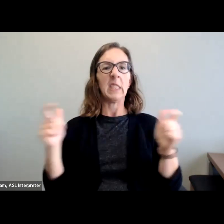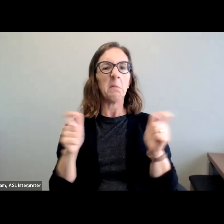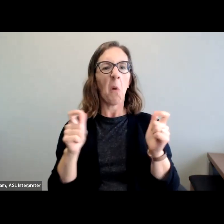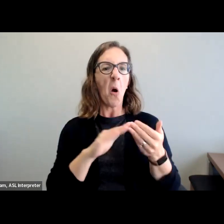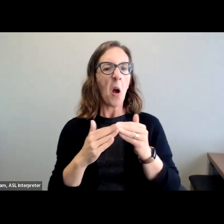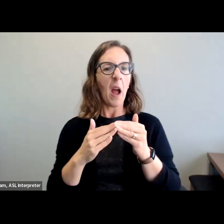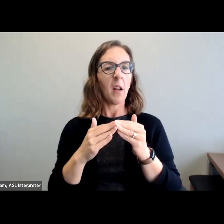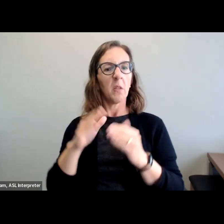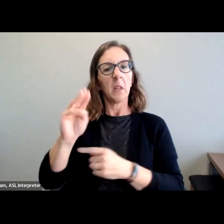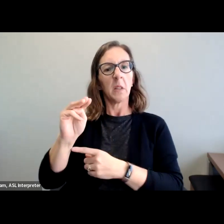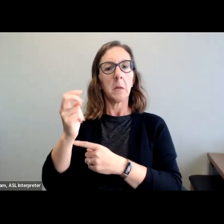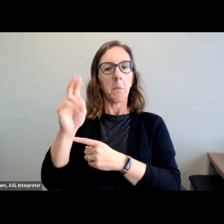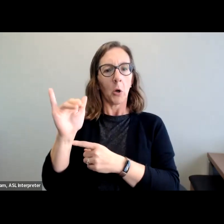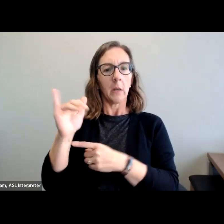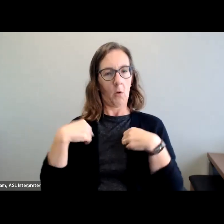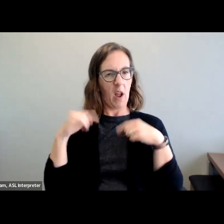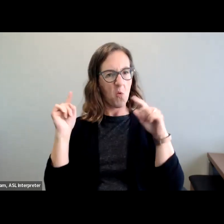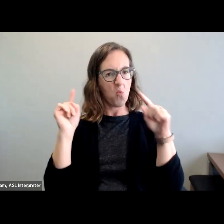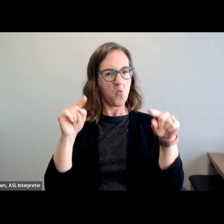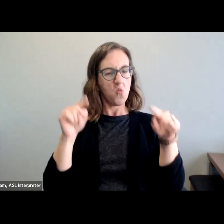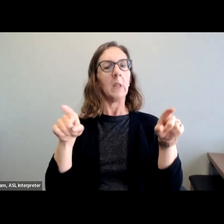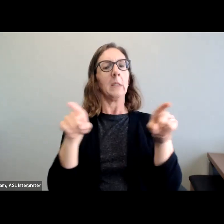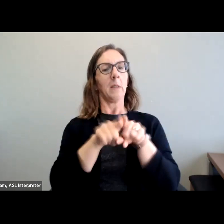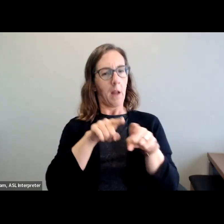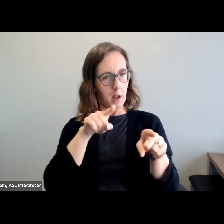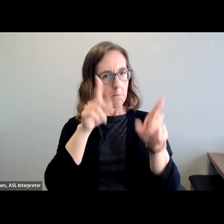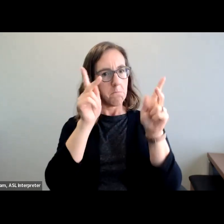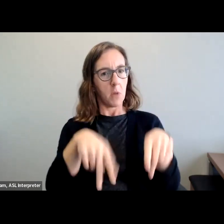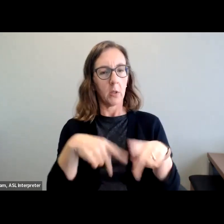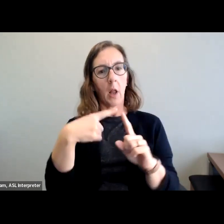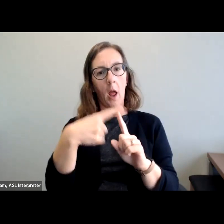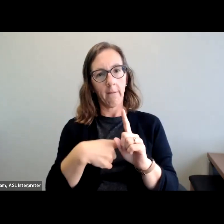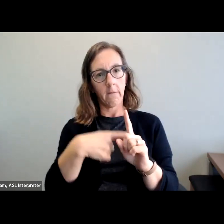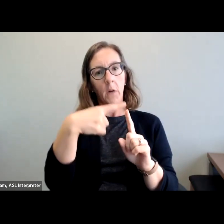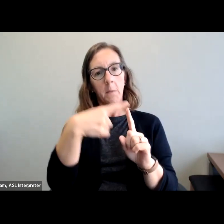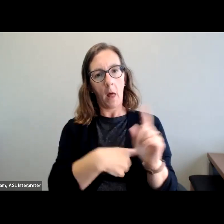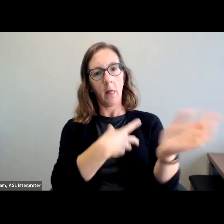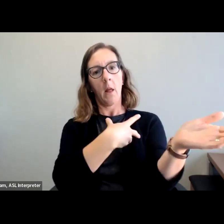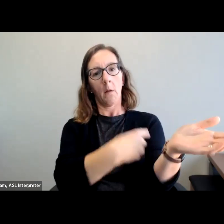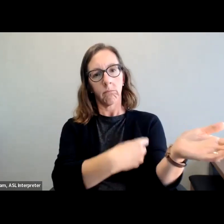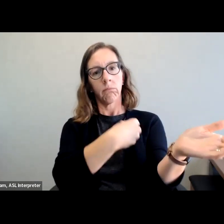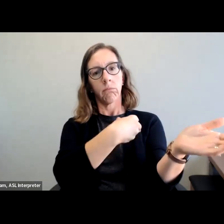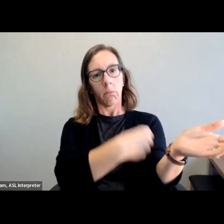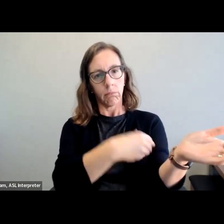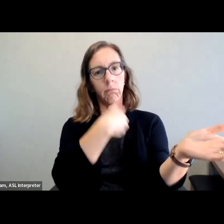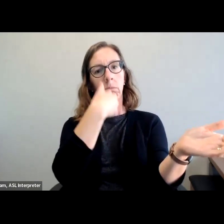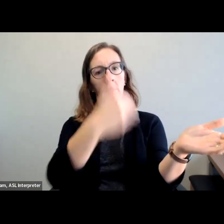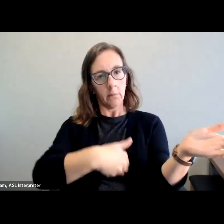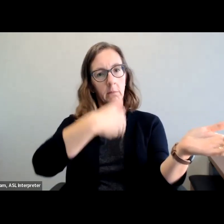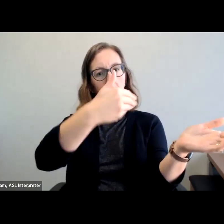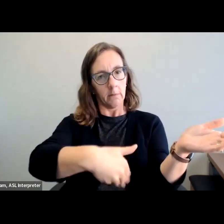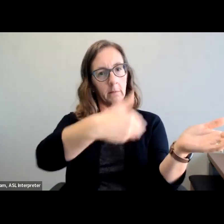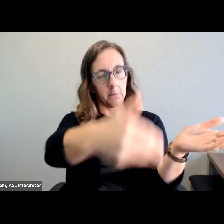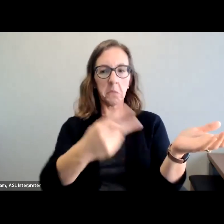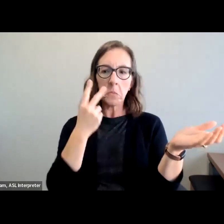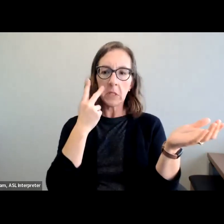I went to the same person, and he drew my blood every month. And you see this person